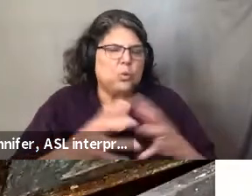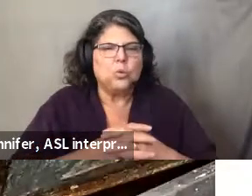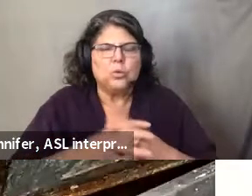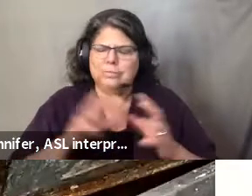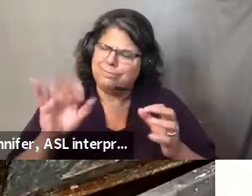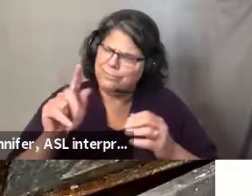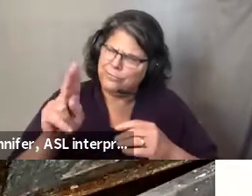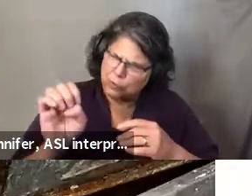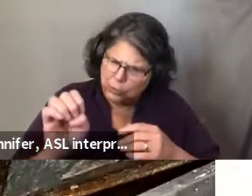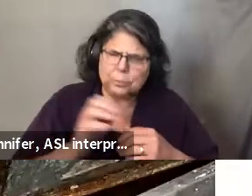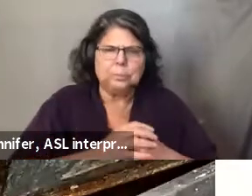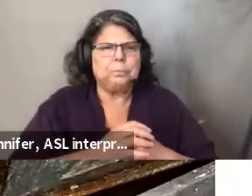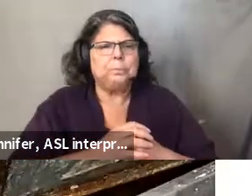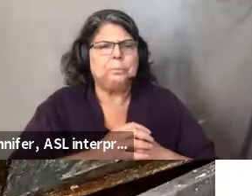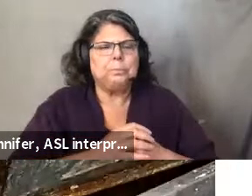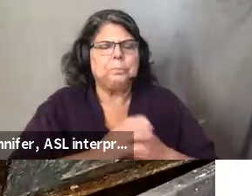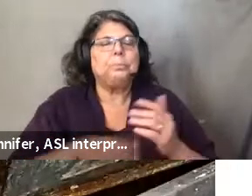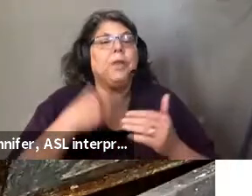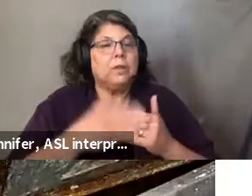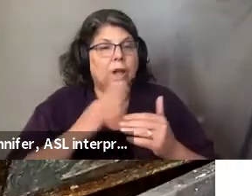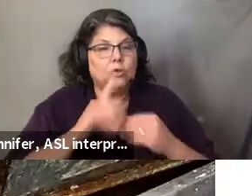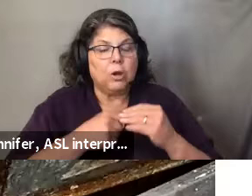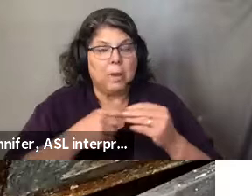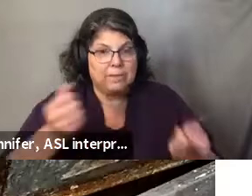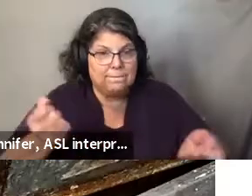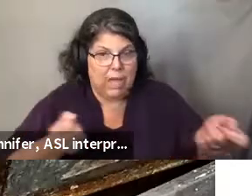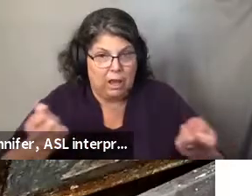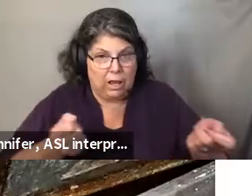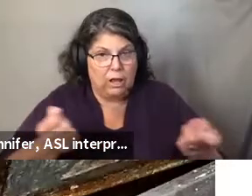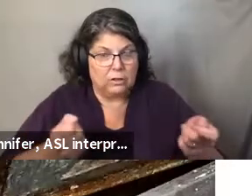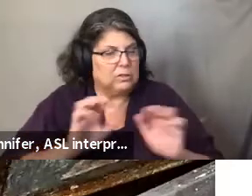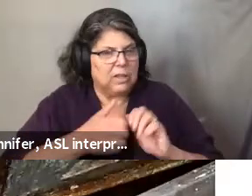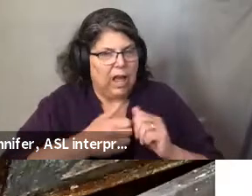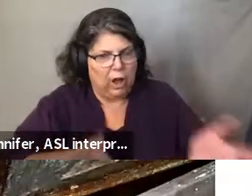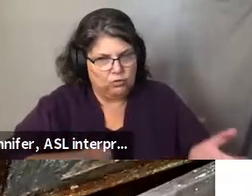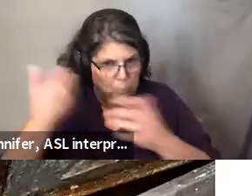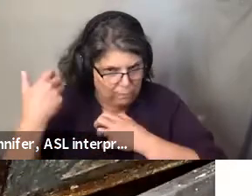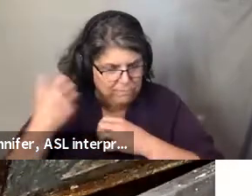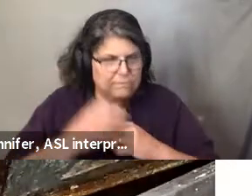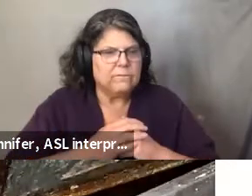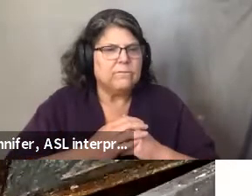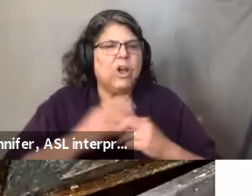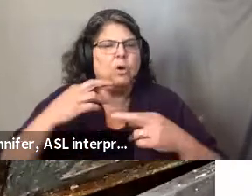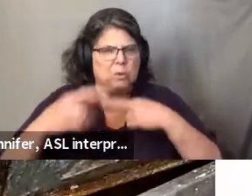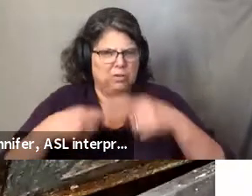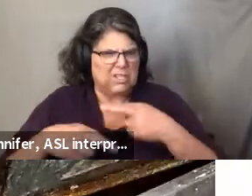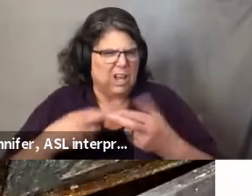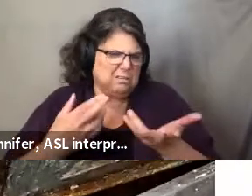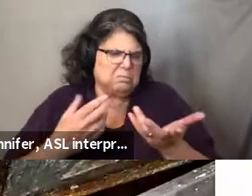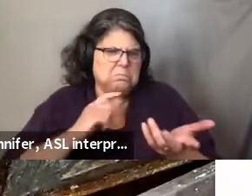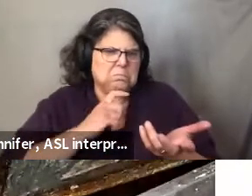Next, we talk about removal of the vehicles, and we recycle that as